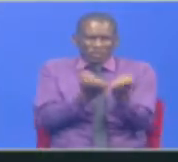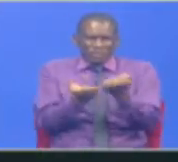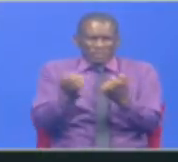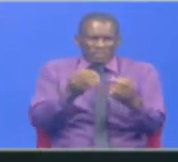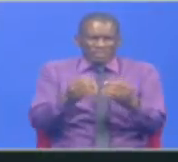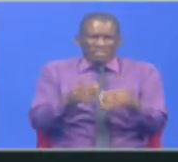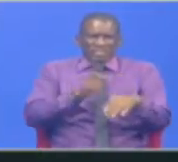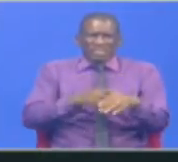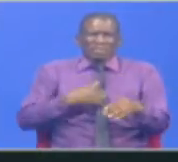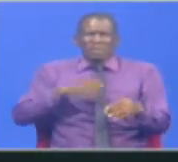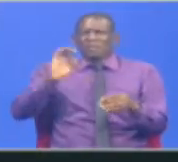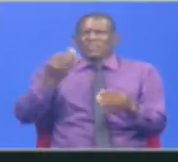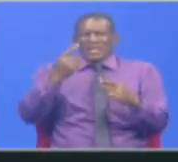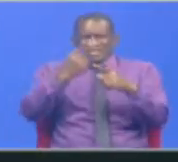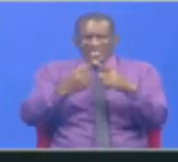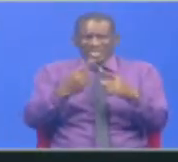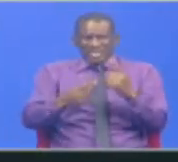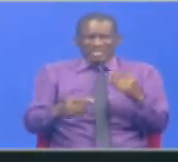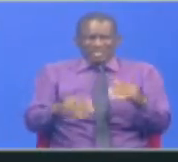year.